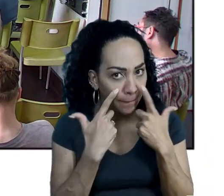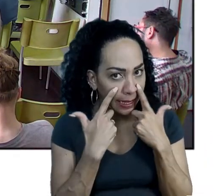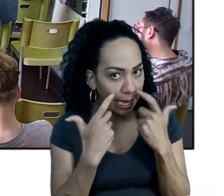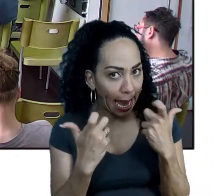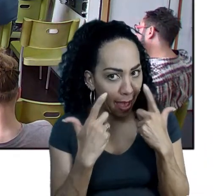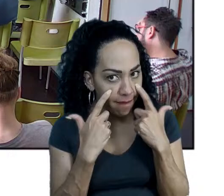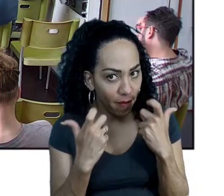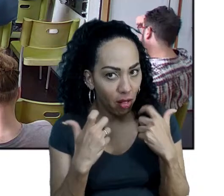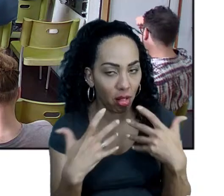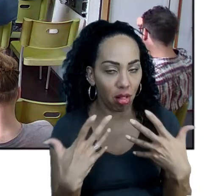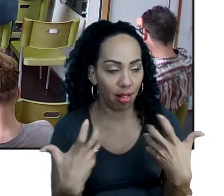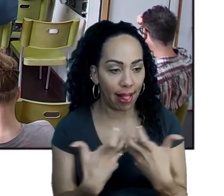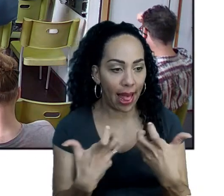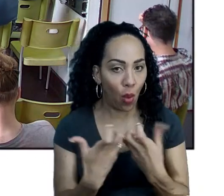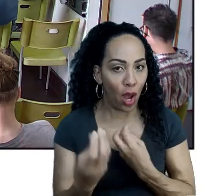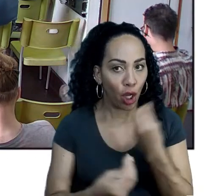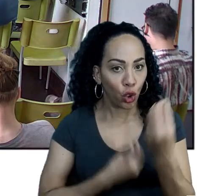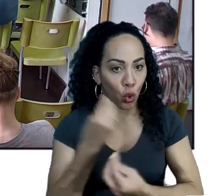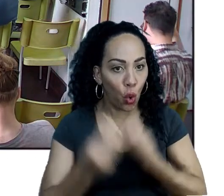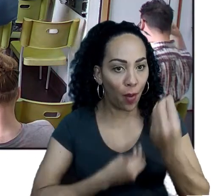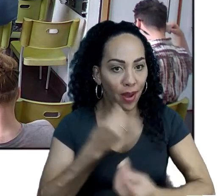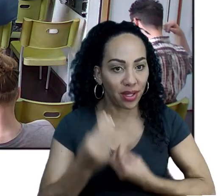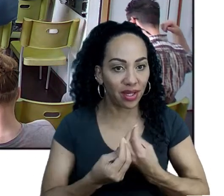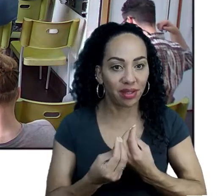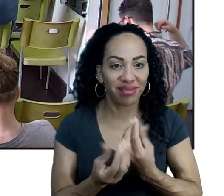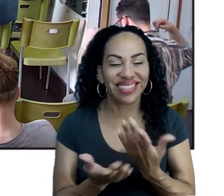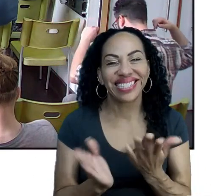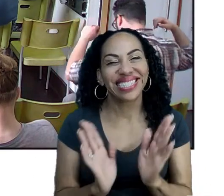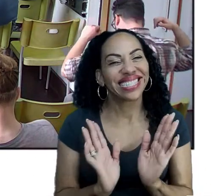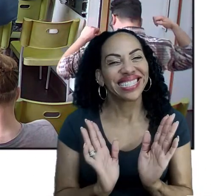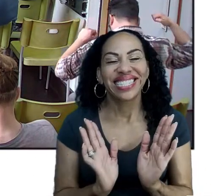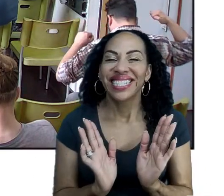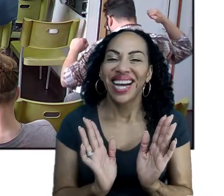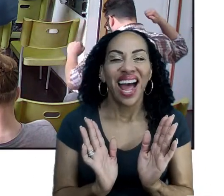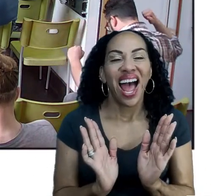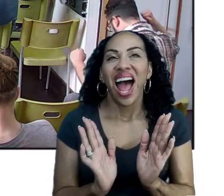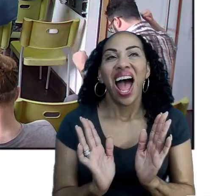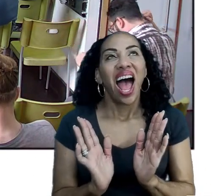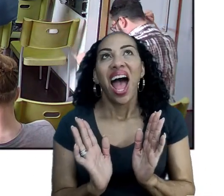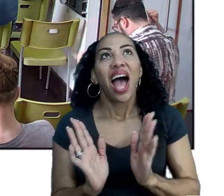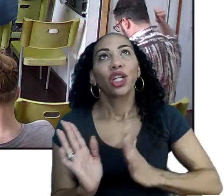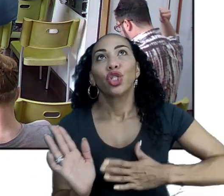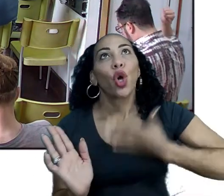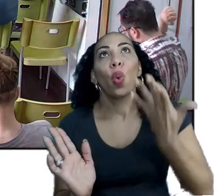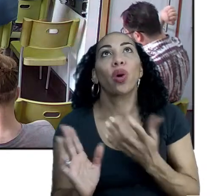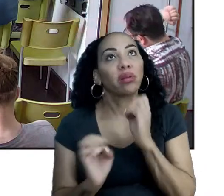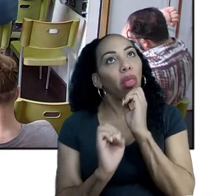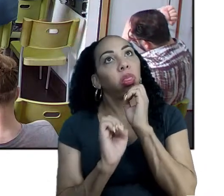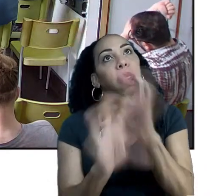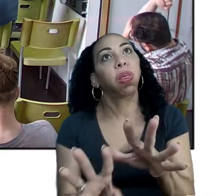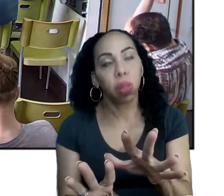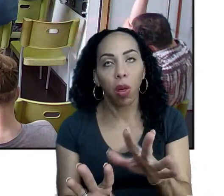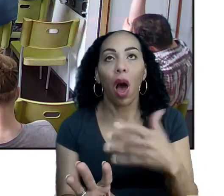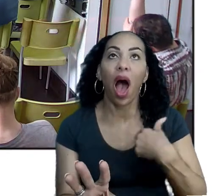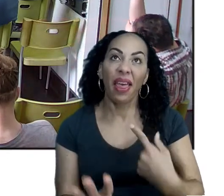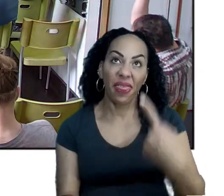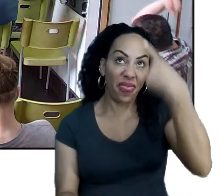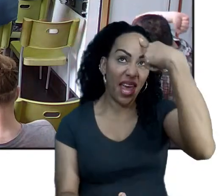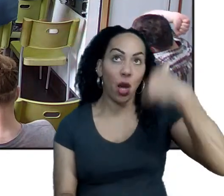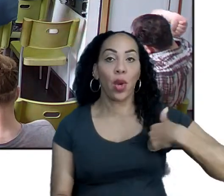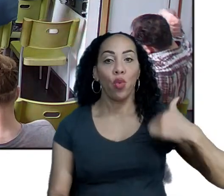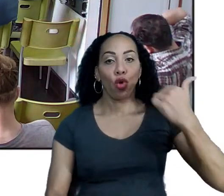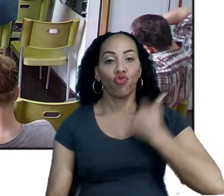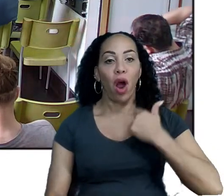this, in that I don't want to just kind of tell you all the ways that I think we've done the right thing here. And I just want to kind of